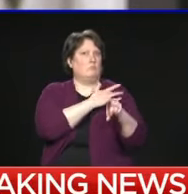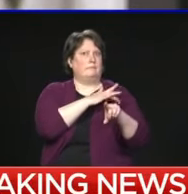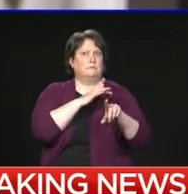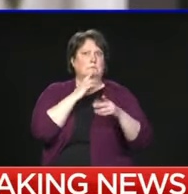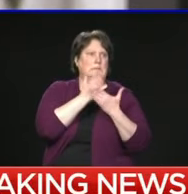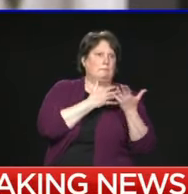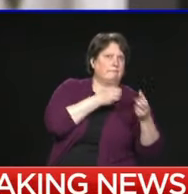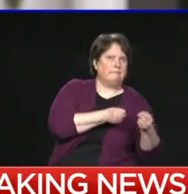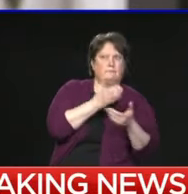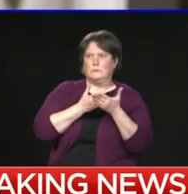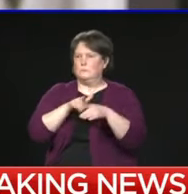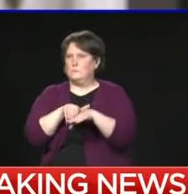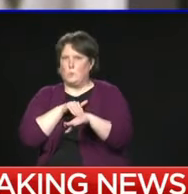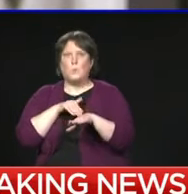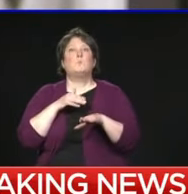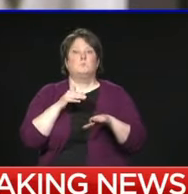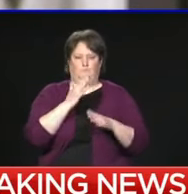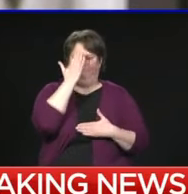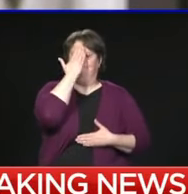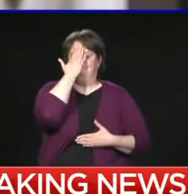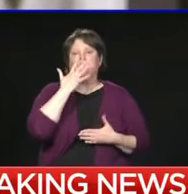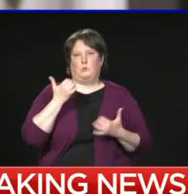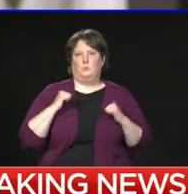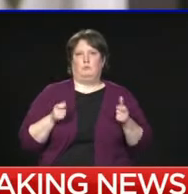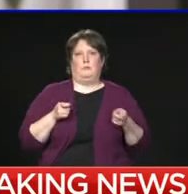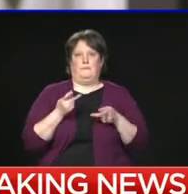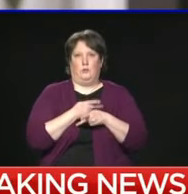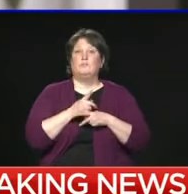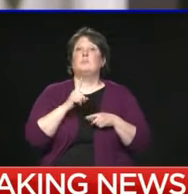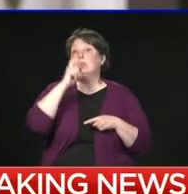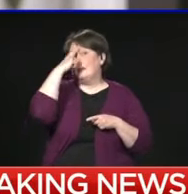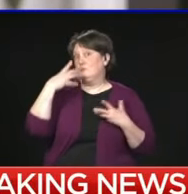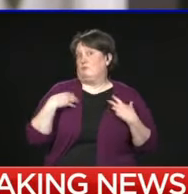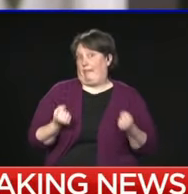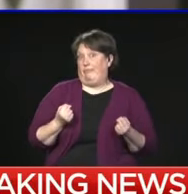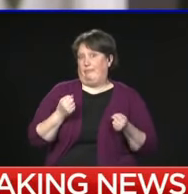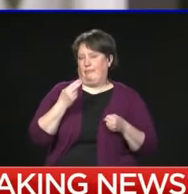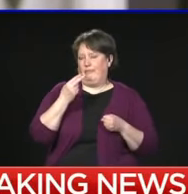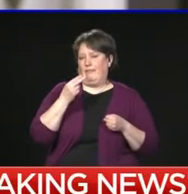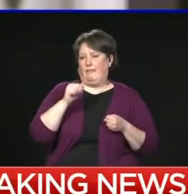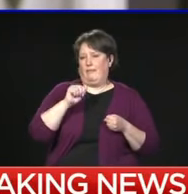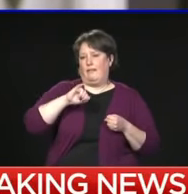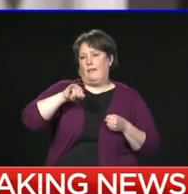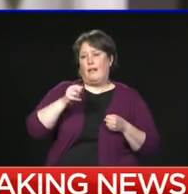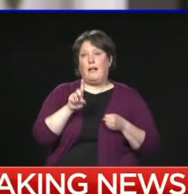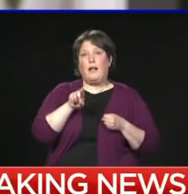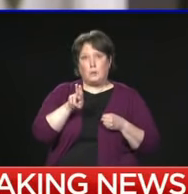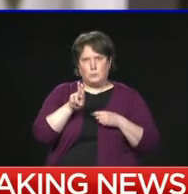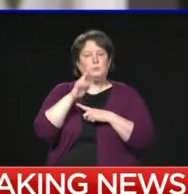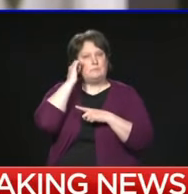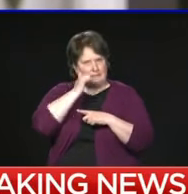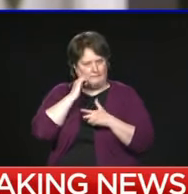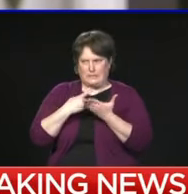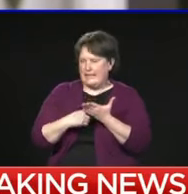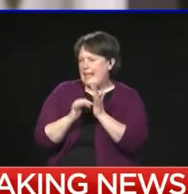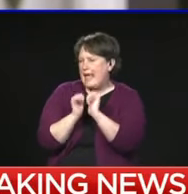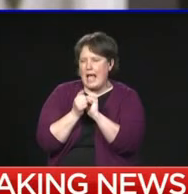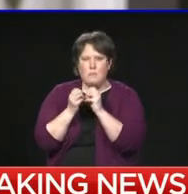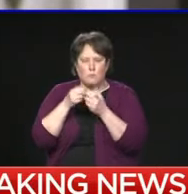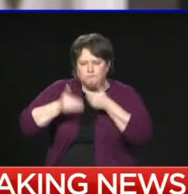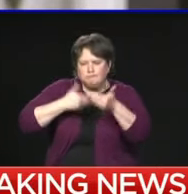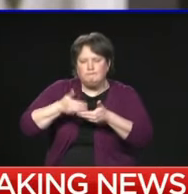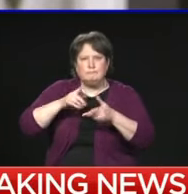that, and we are. This is something Minister Hajdu and I discuss with officials every day, and we'll continue doing what's